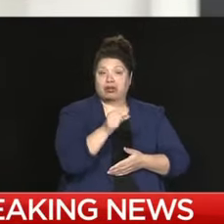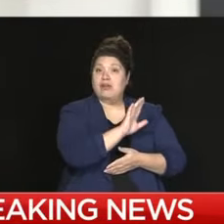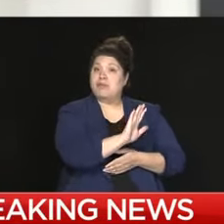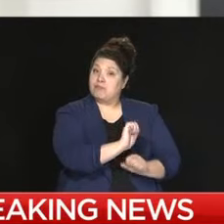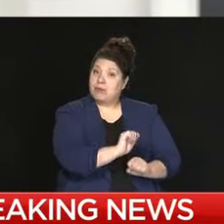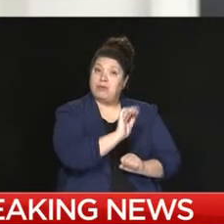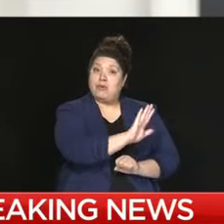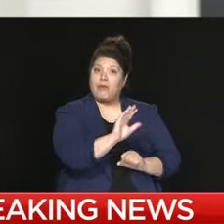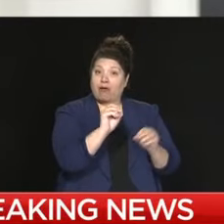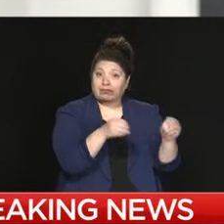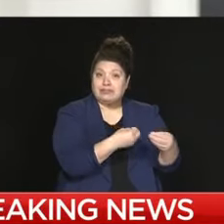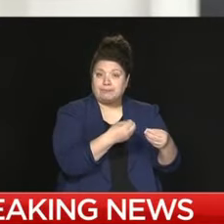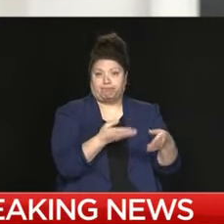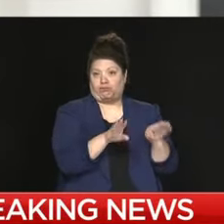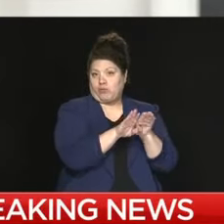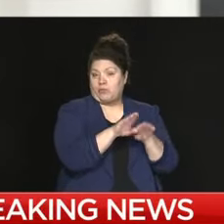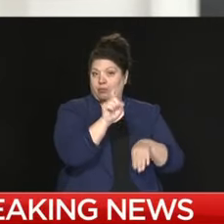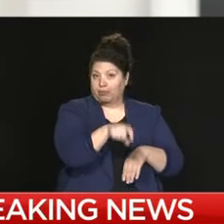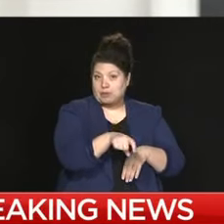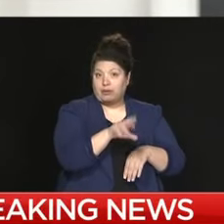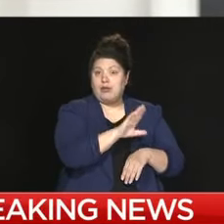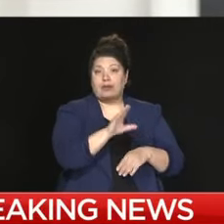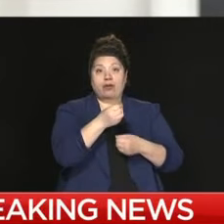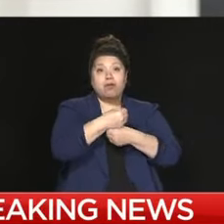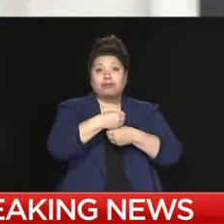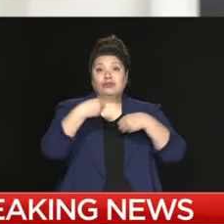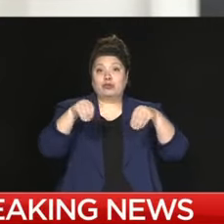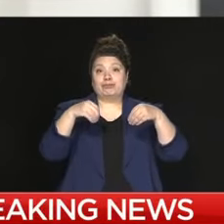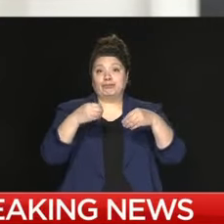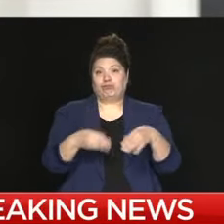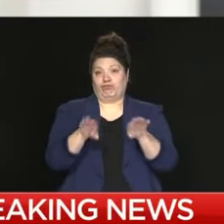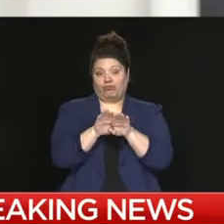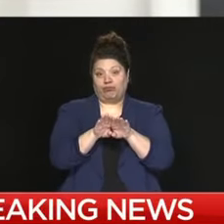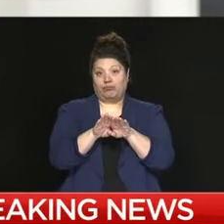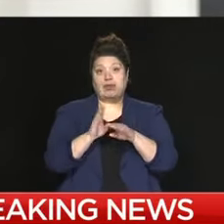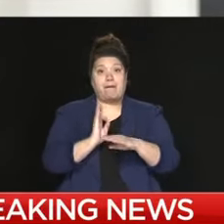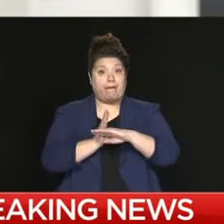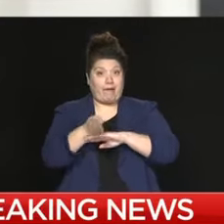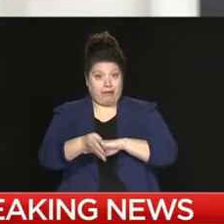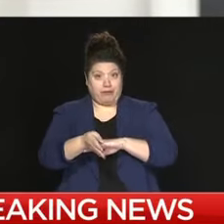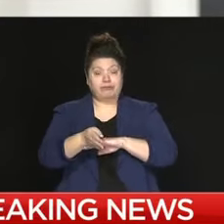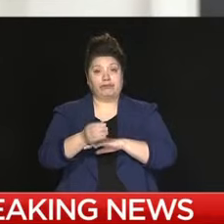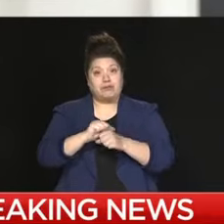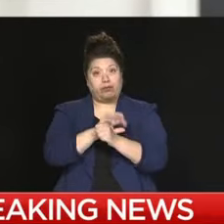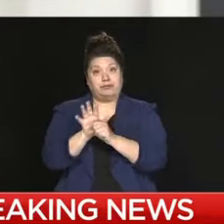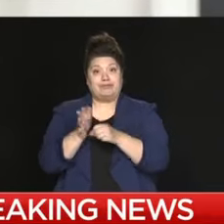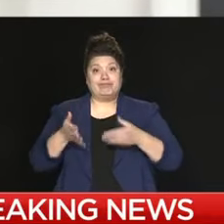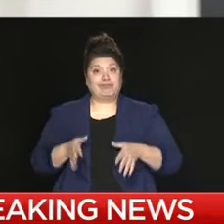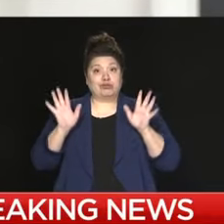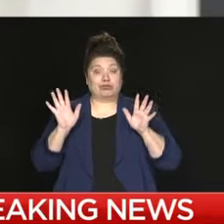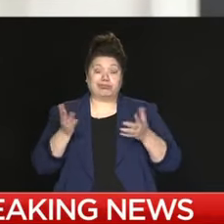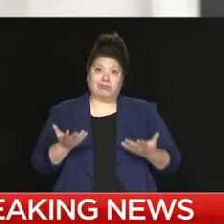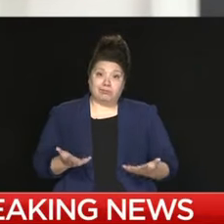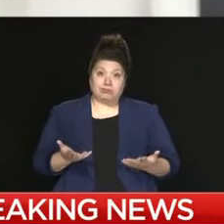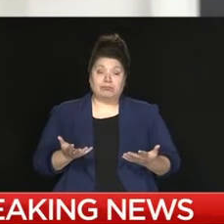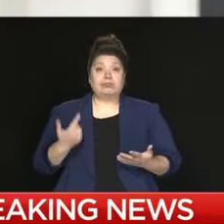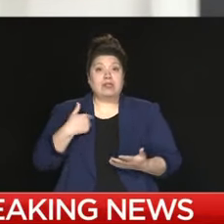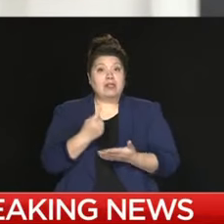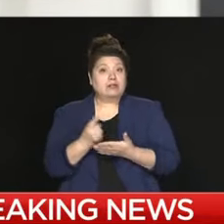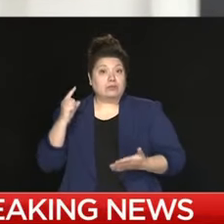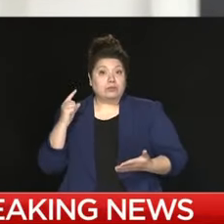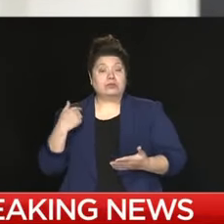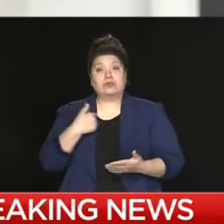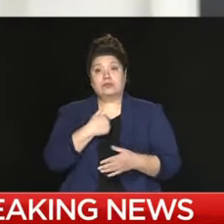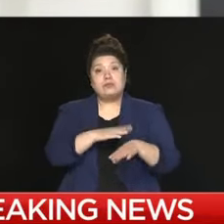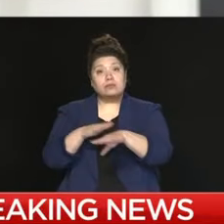office space or not having a coffee shop to reopen after this crisis. So last week, we said that we're planning